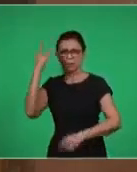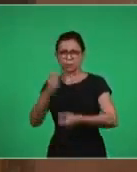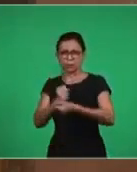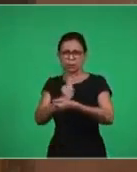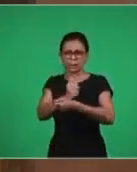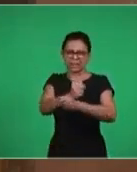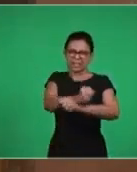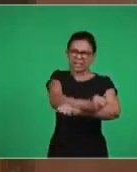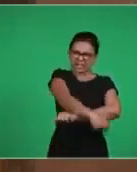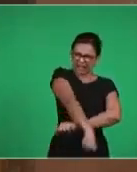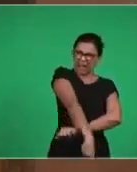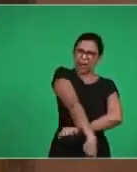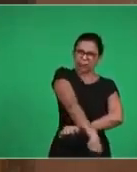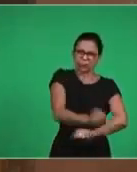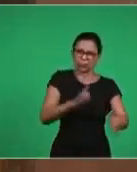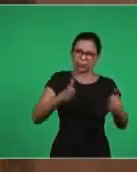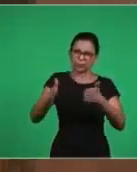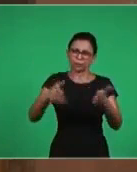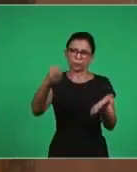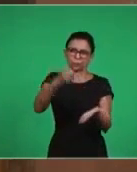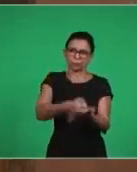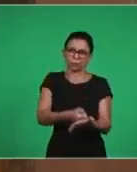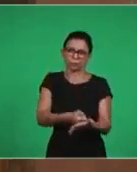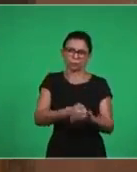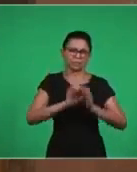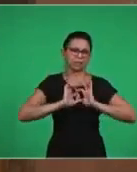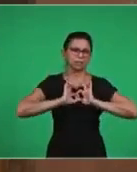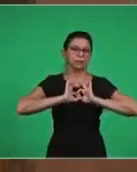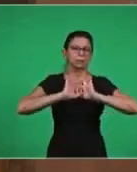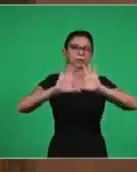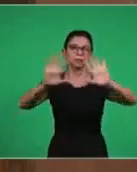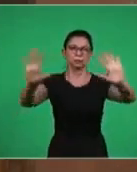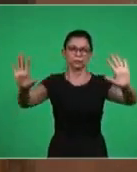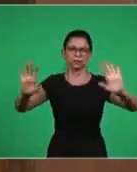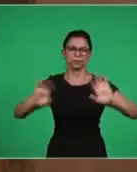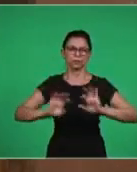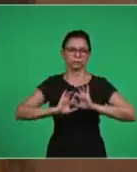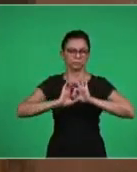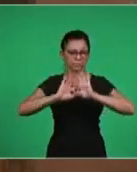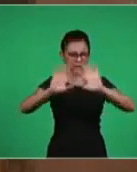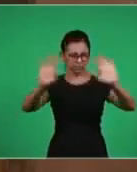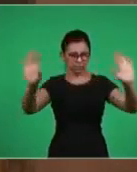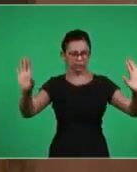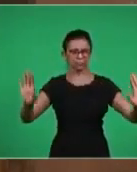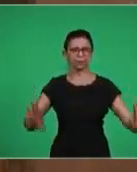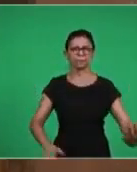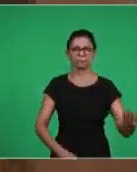left slavery, they fulfilled that time of slavery, they could simply go away.